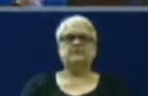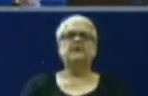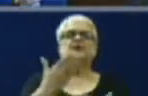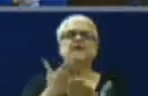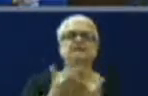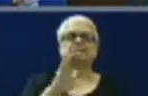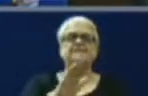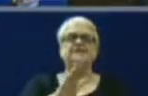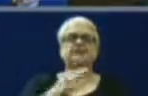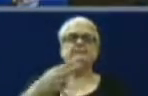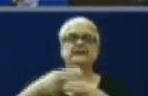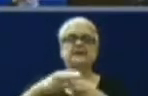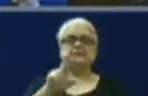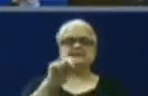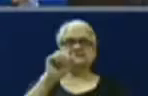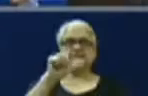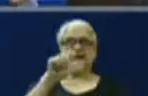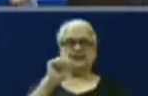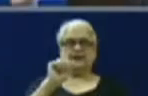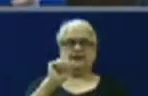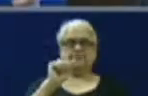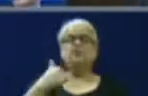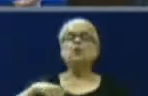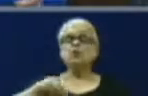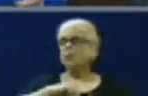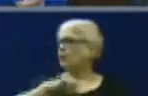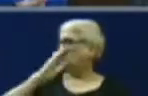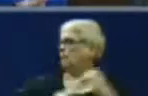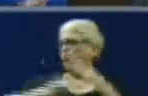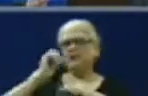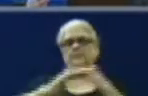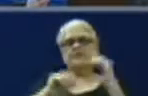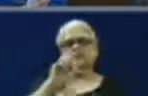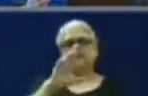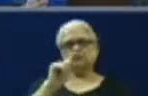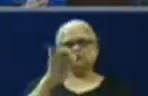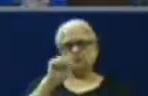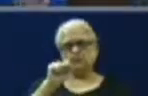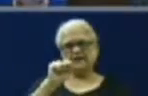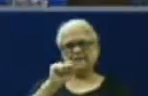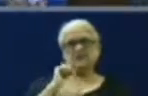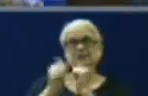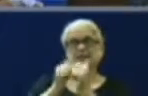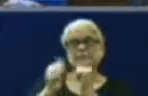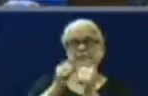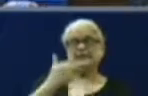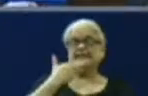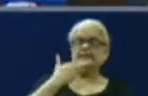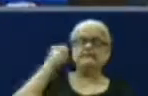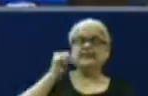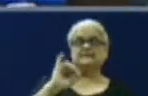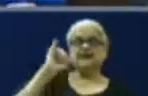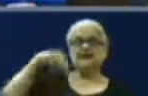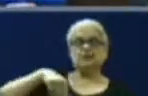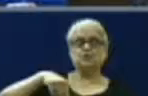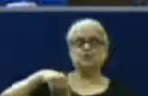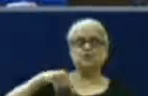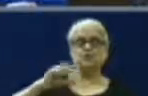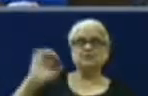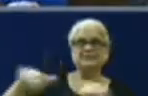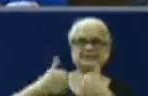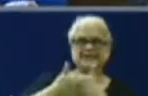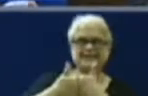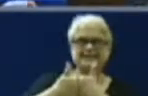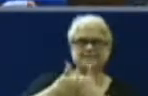My name is Nayla. We are building robots to compete in the VEX IQ Bank Shot Challenge. Each team will compete in a